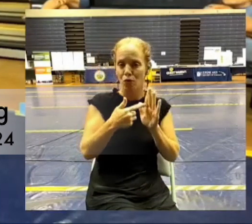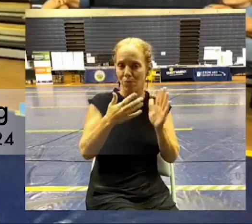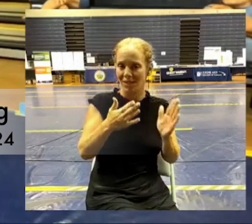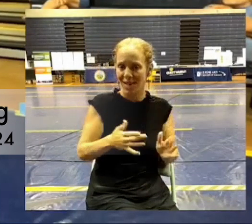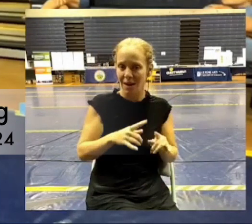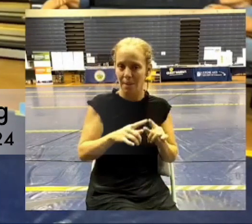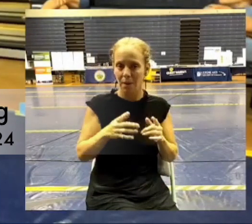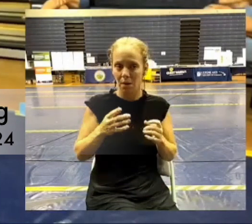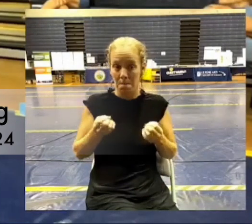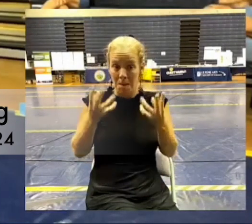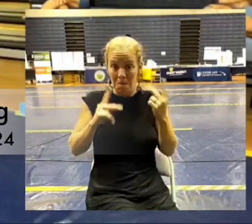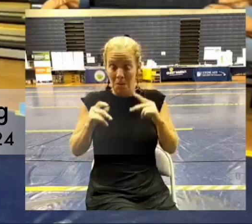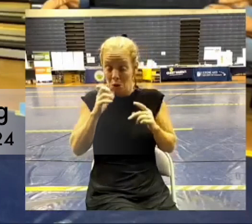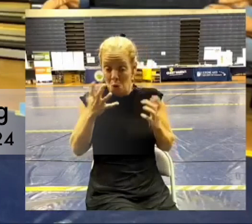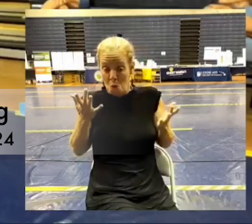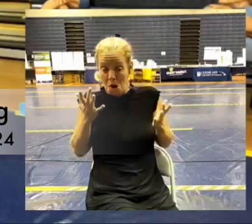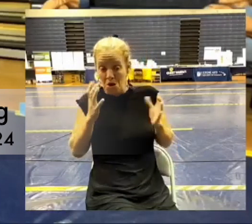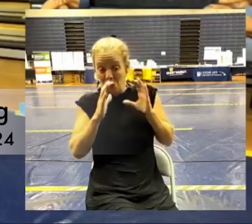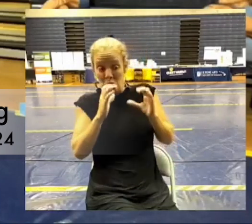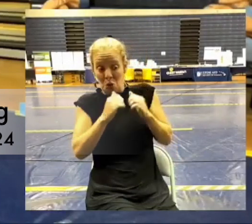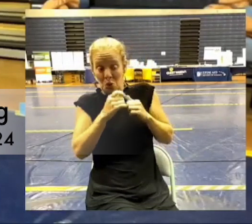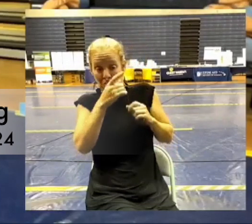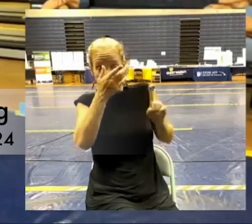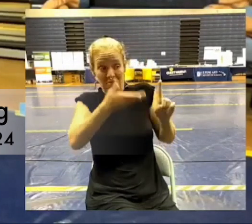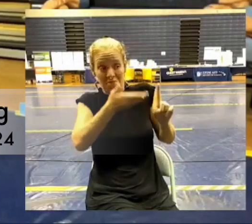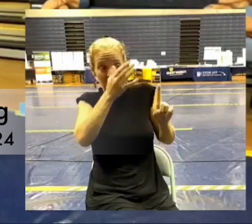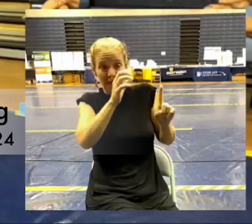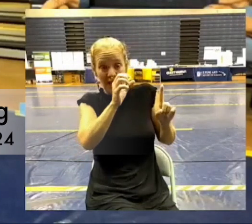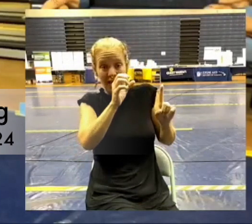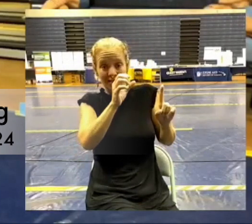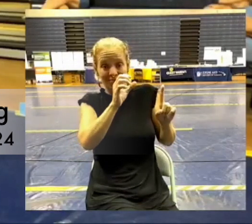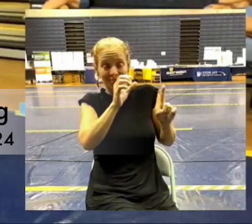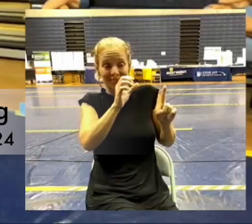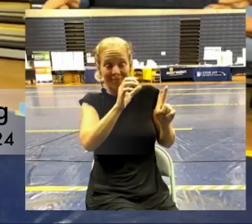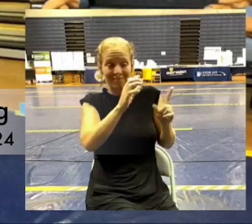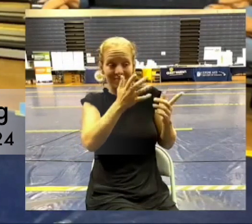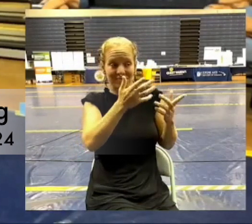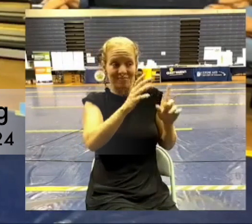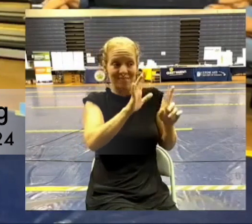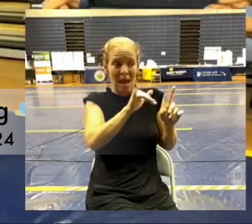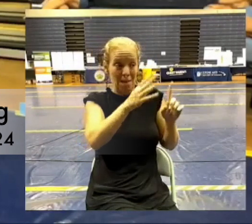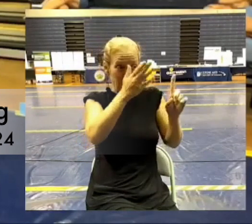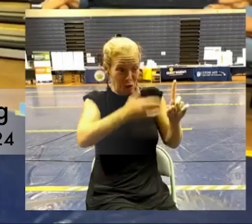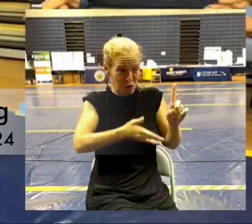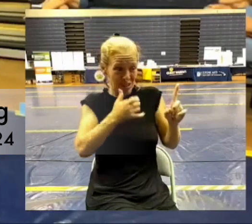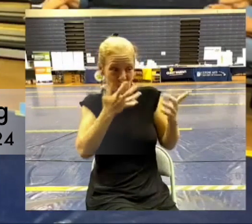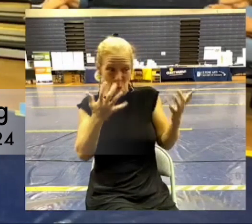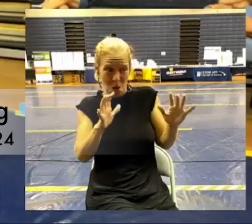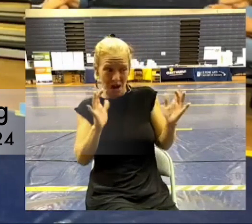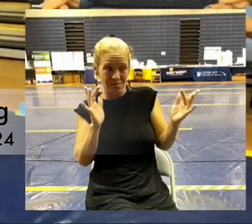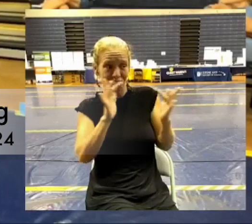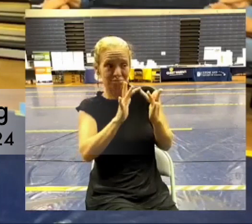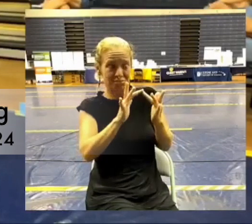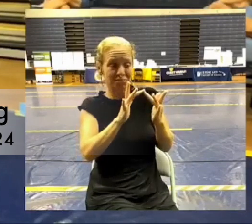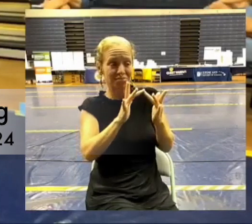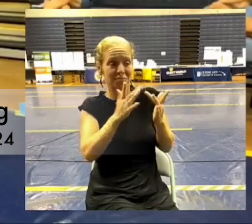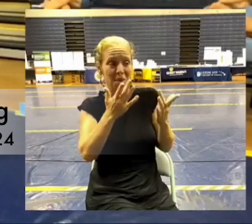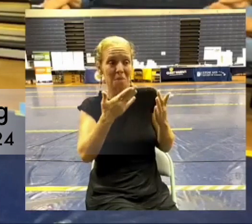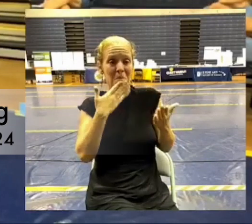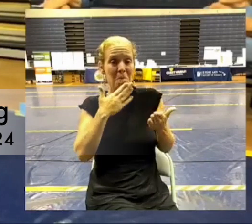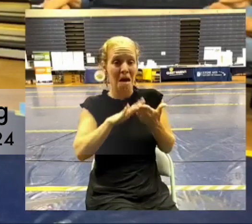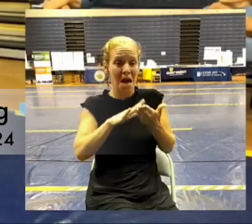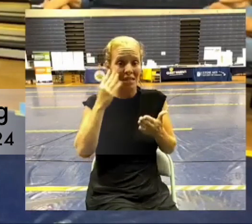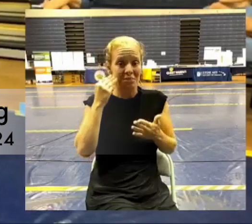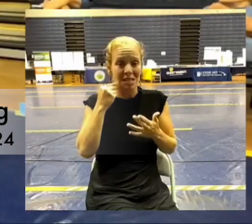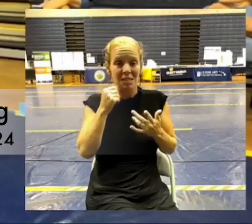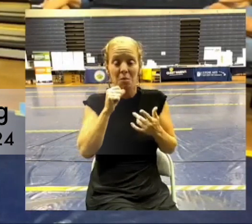representative or whatever, but some people don't want to talk to their caseworker. Maybe we can suggest to get them to get another caseworker. I